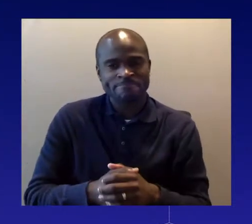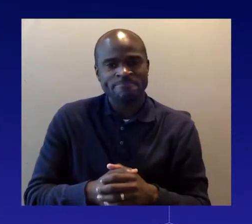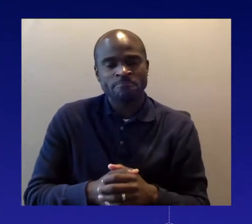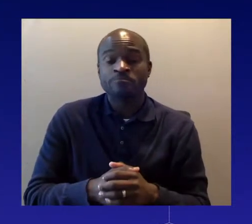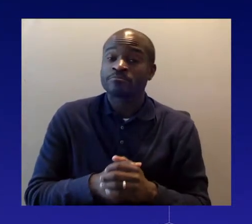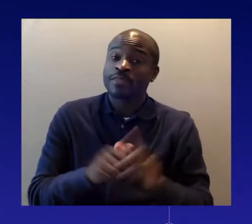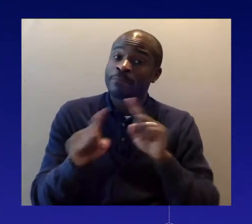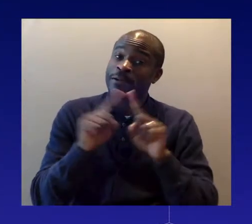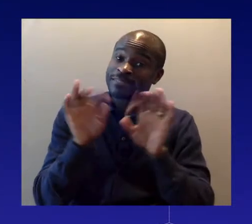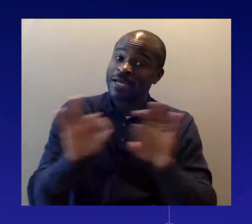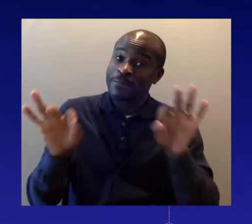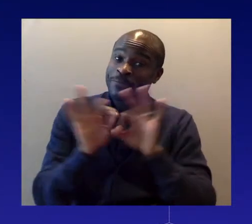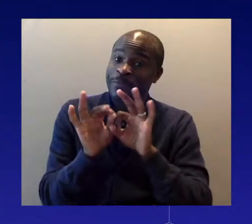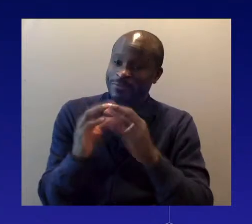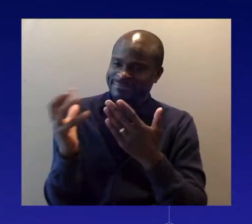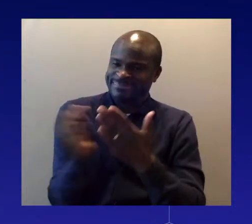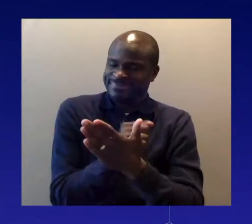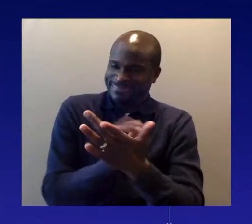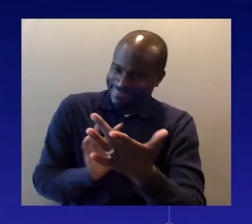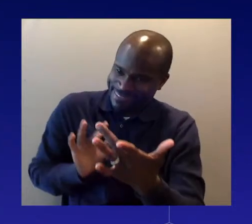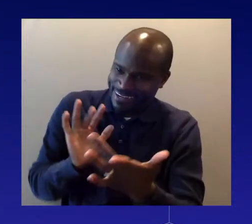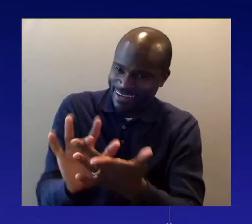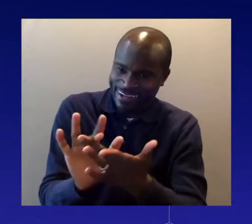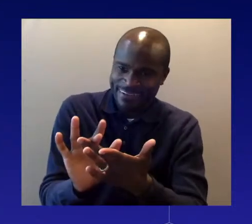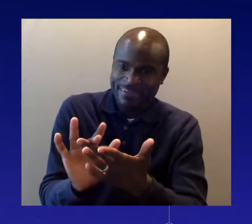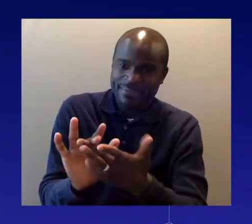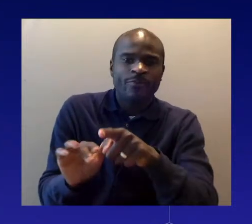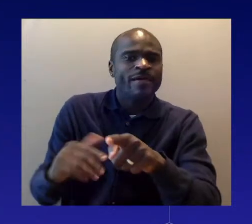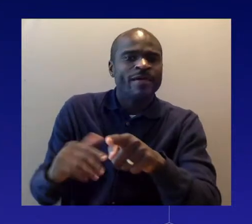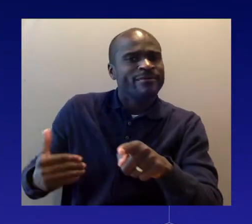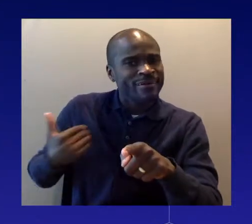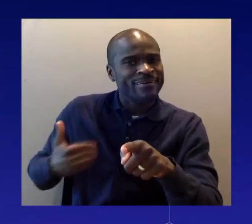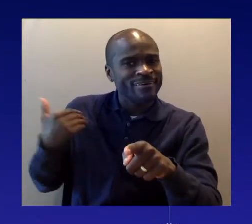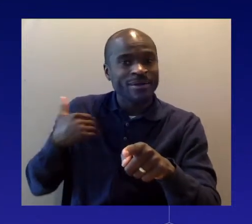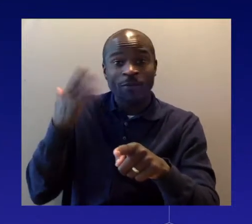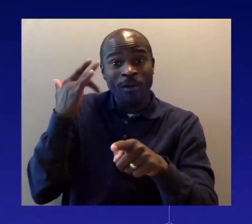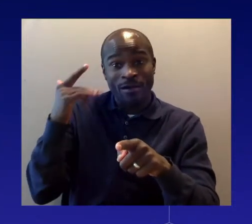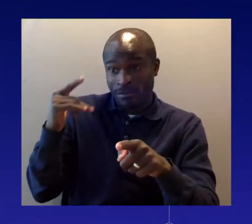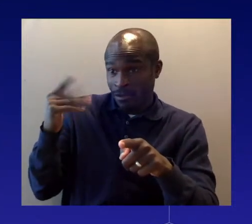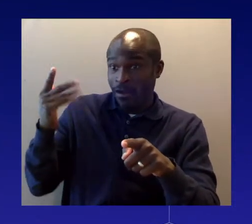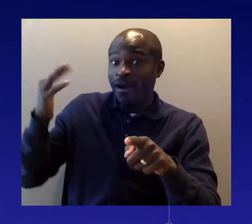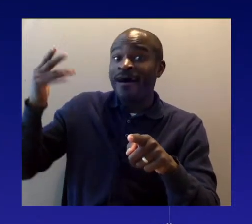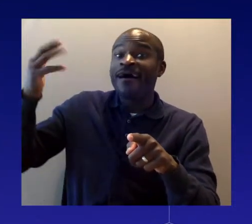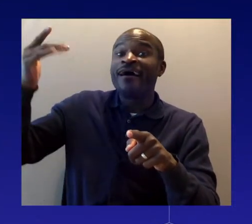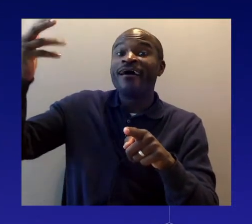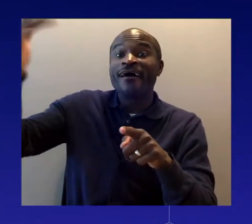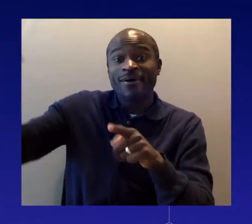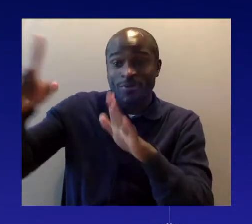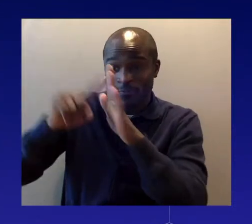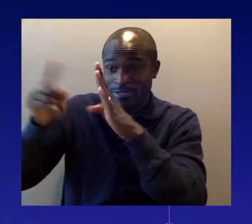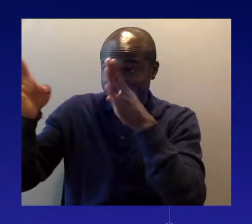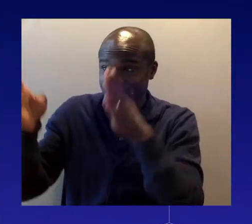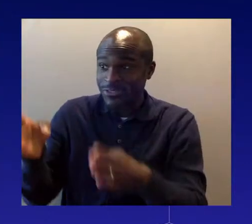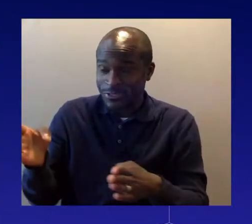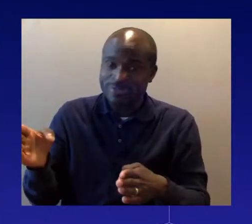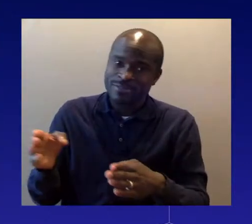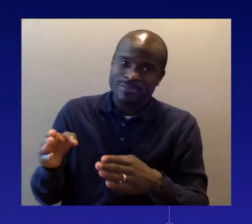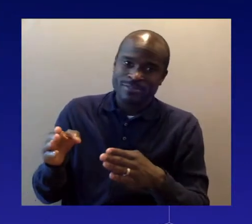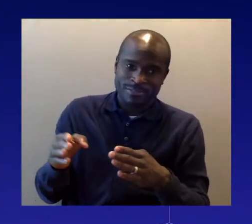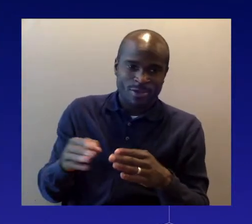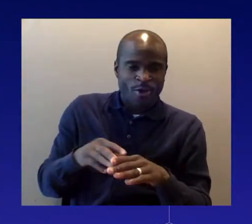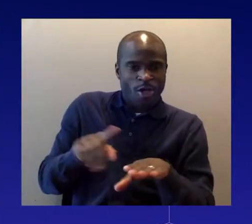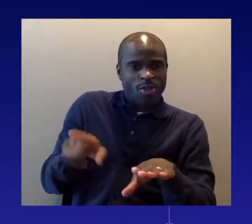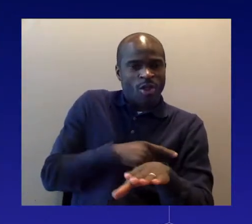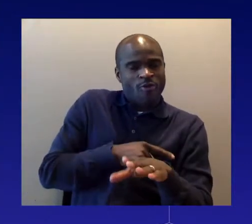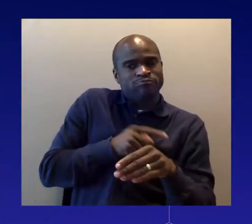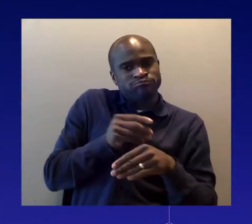them young and plant that seed, because it is a long road to become a researcher. It's an expensive road. So many costs